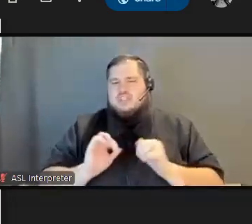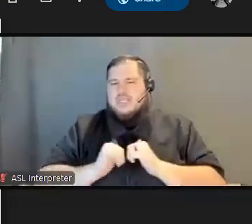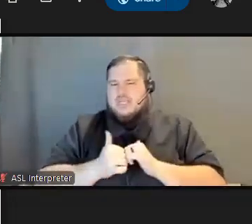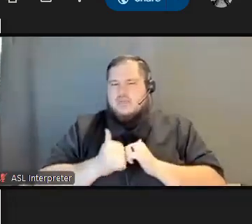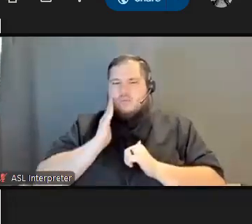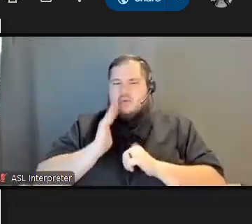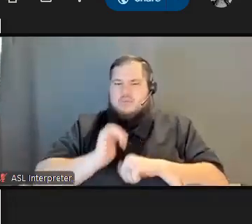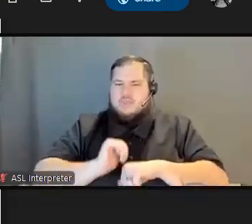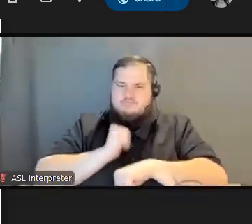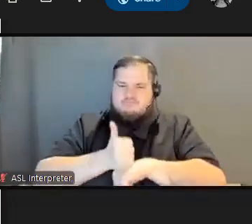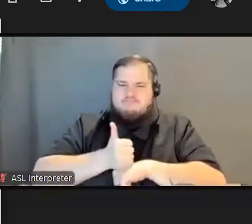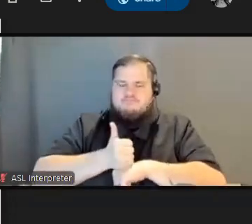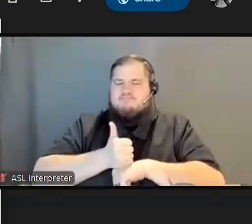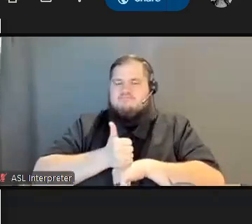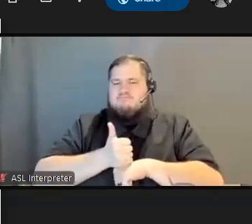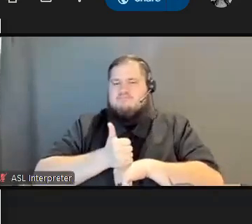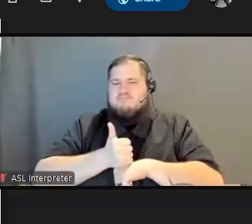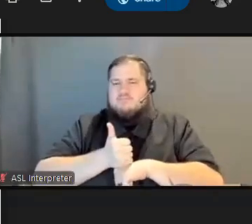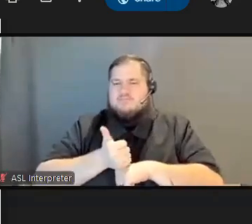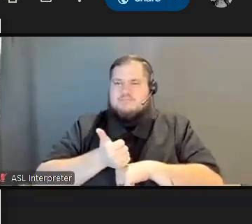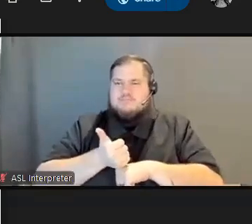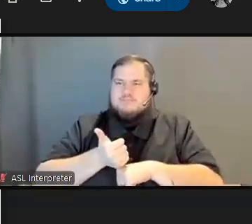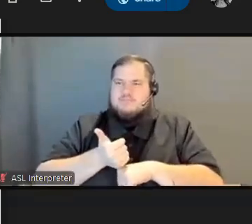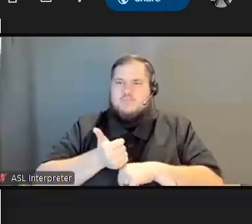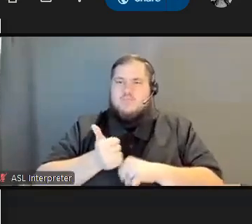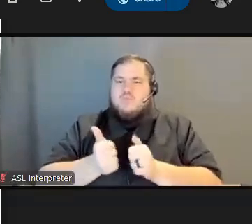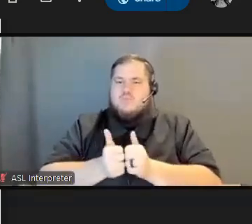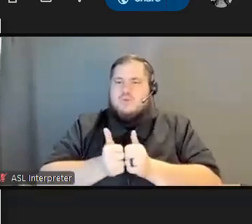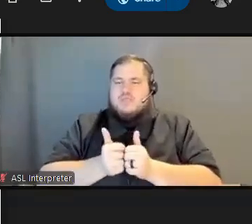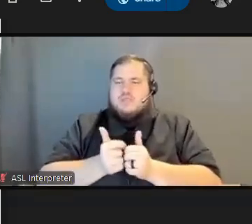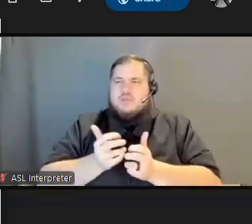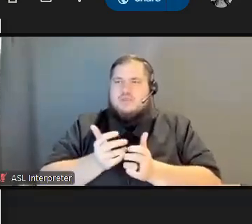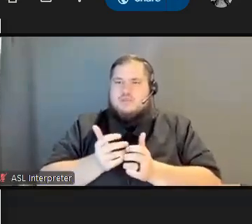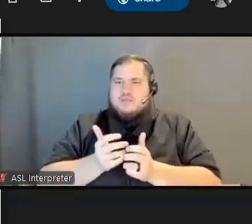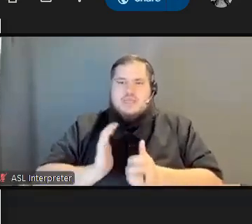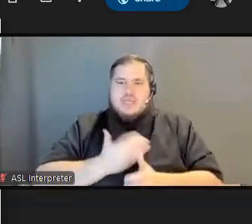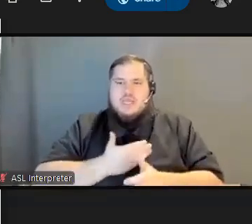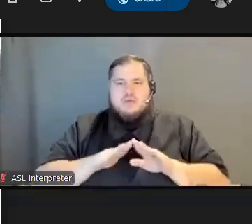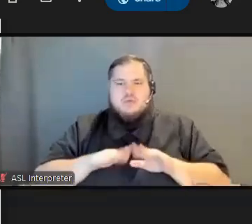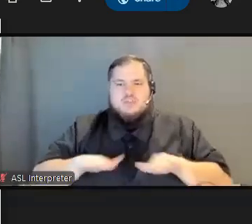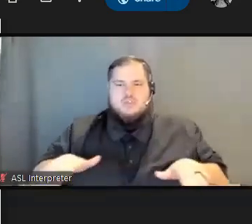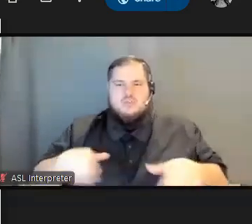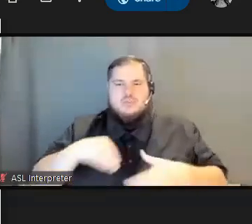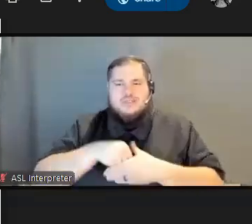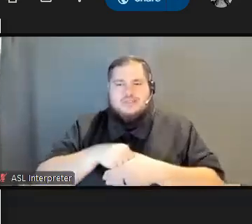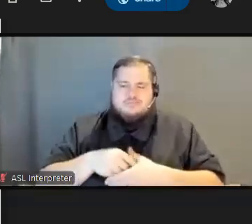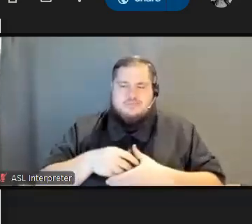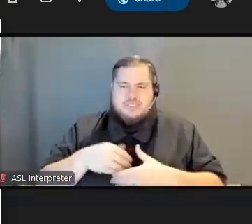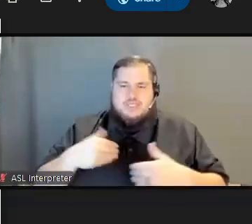be implemented um, with our children and youth, because I asked about that